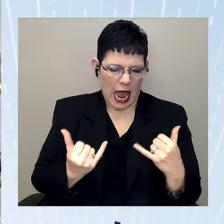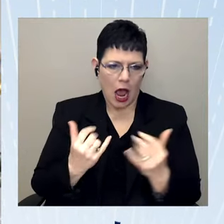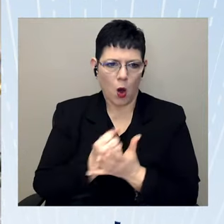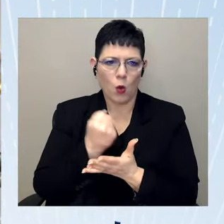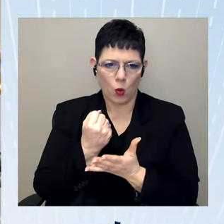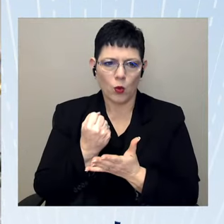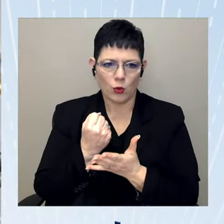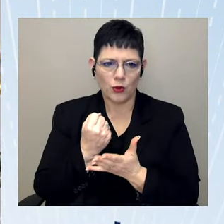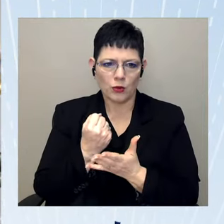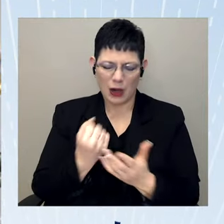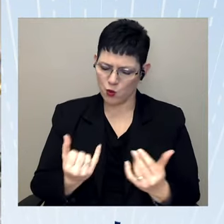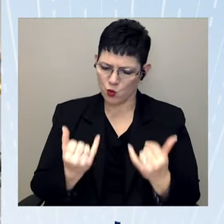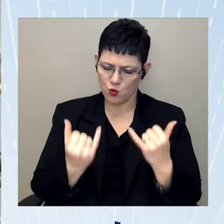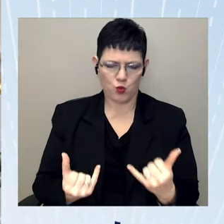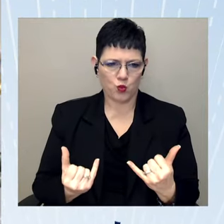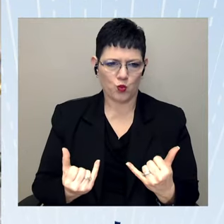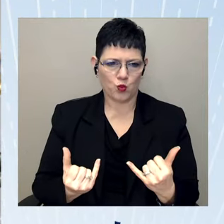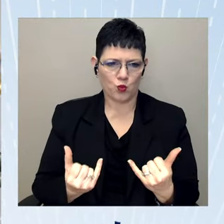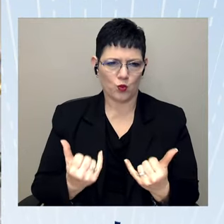Right now.